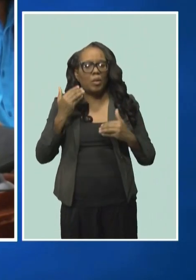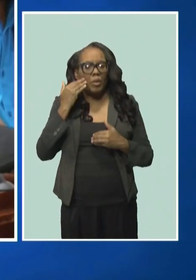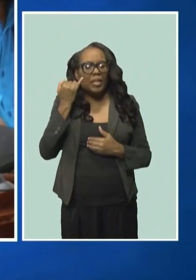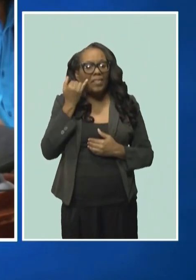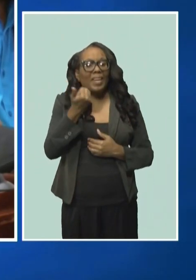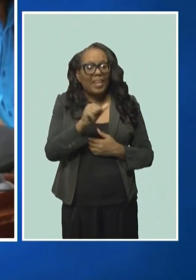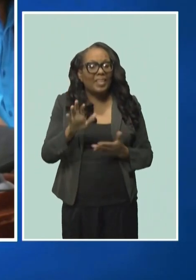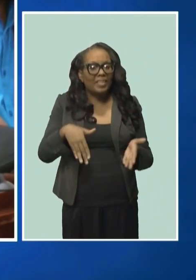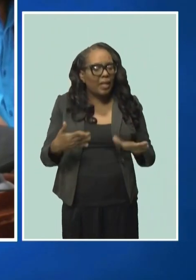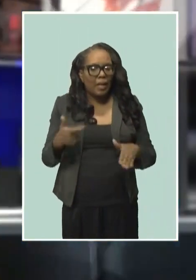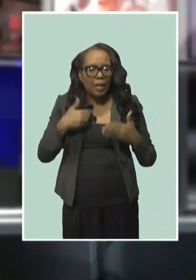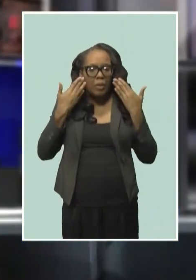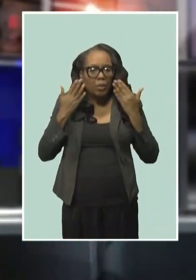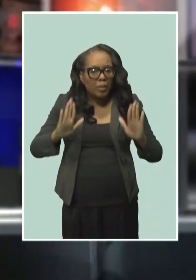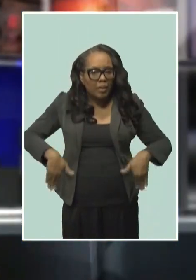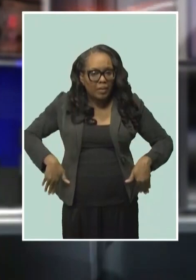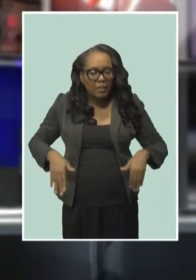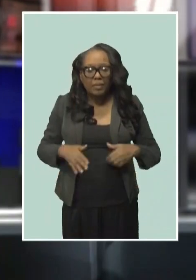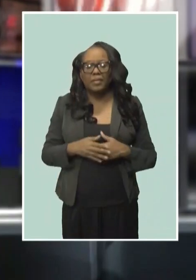know yet.